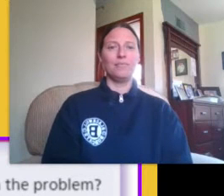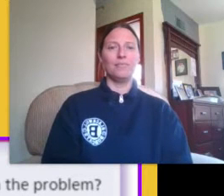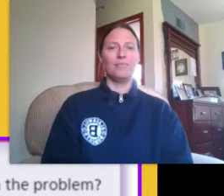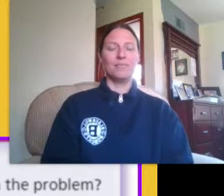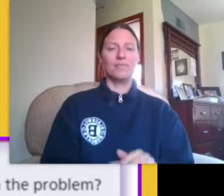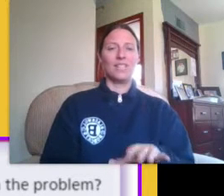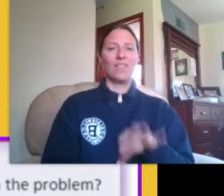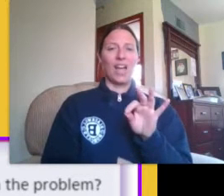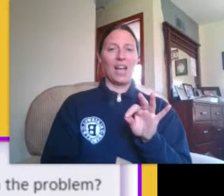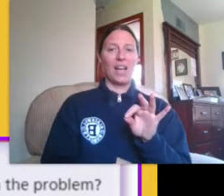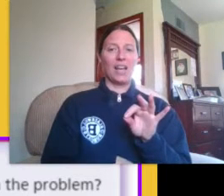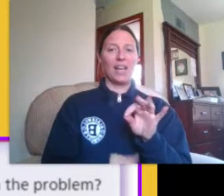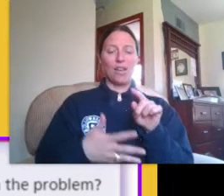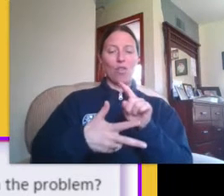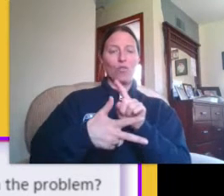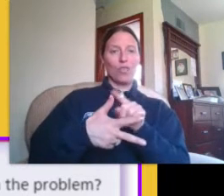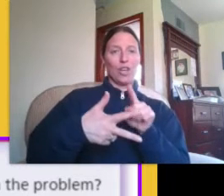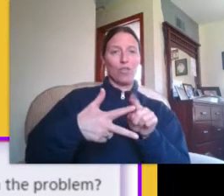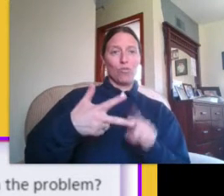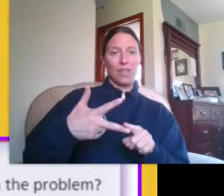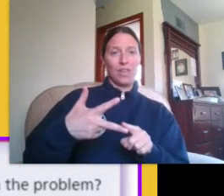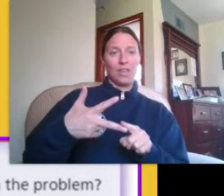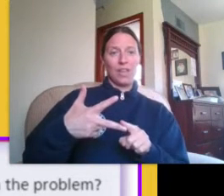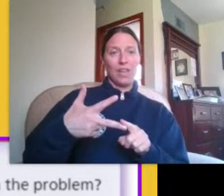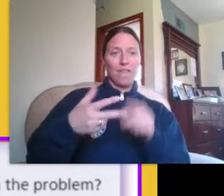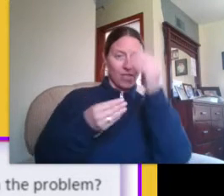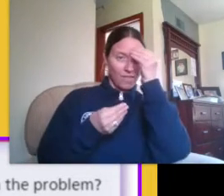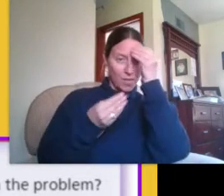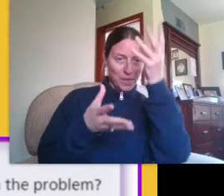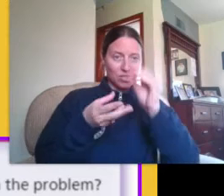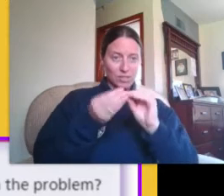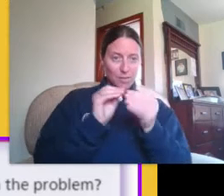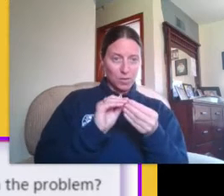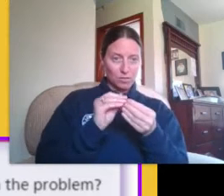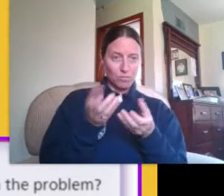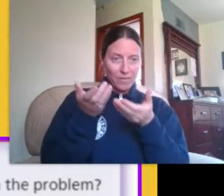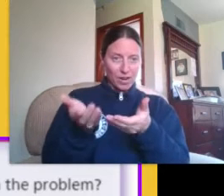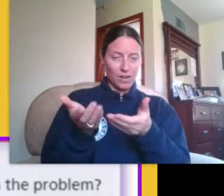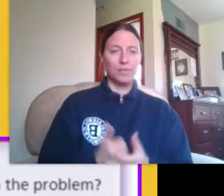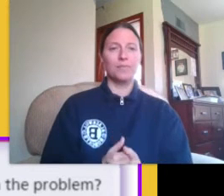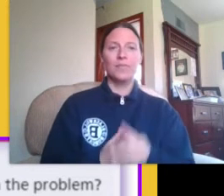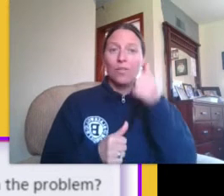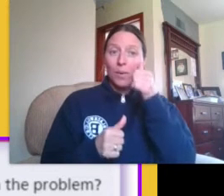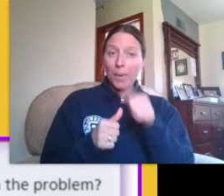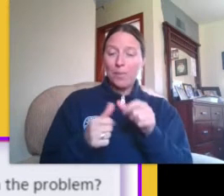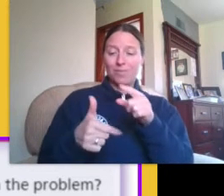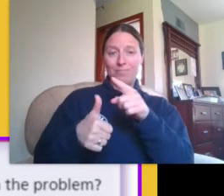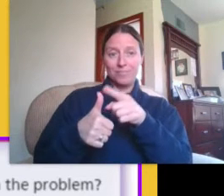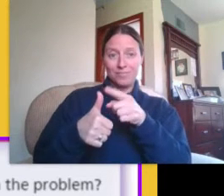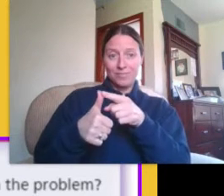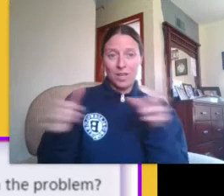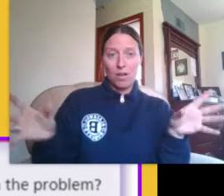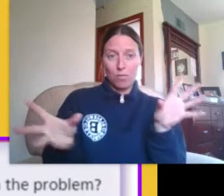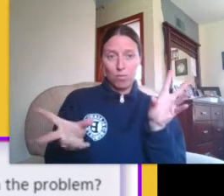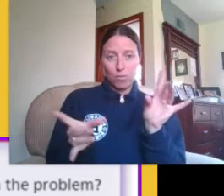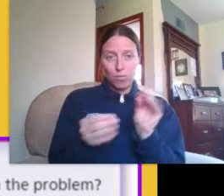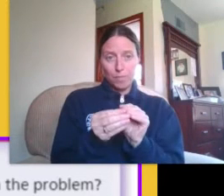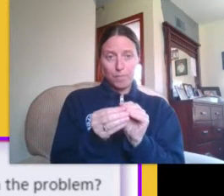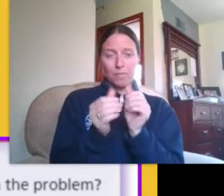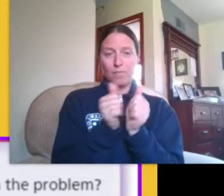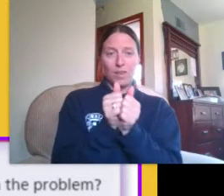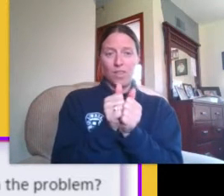mean, median, and mode of the data. Remember, mean is the sum of all the